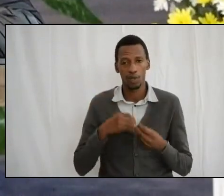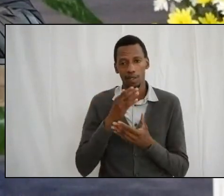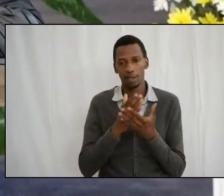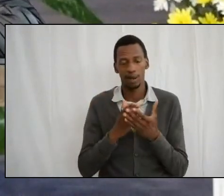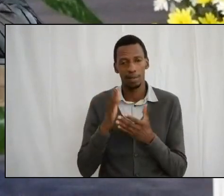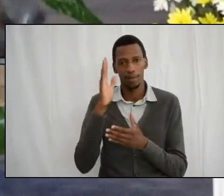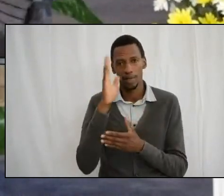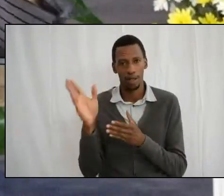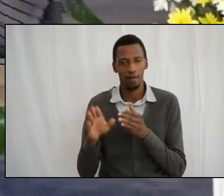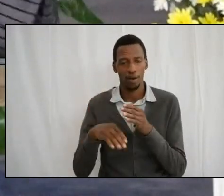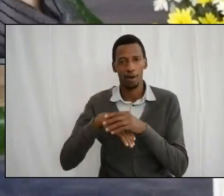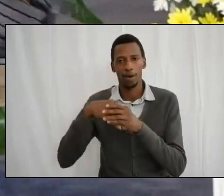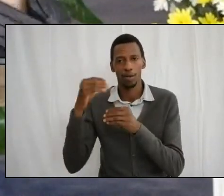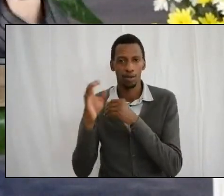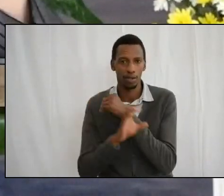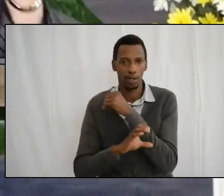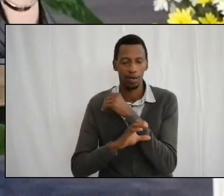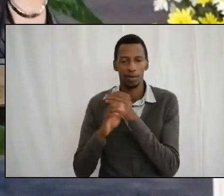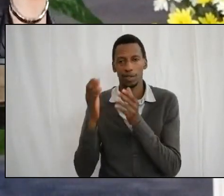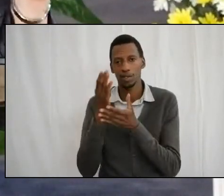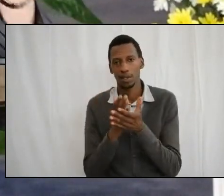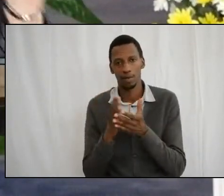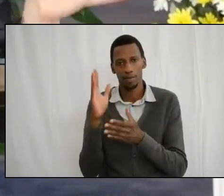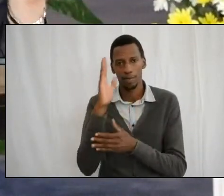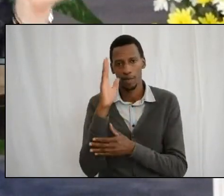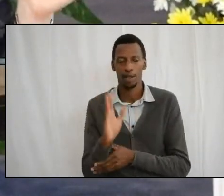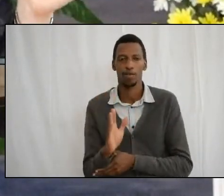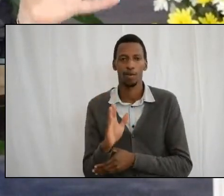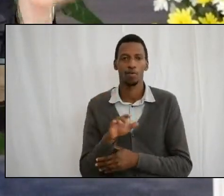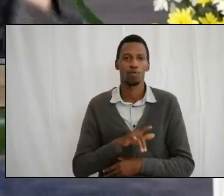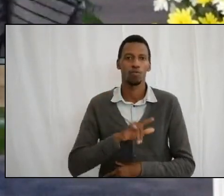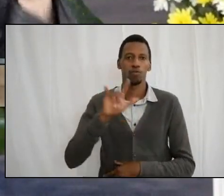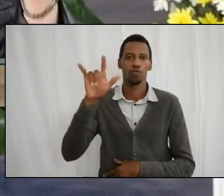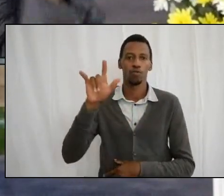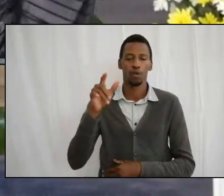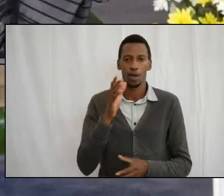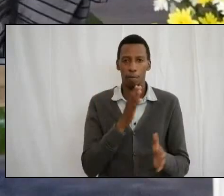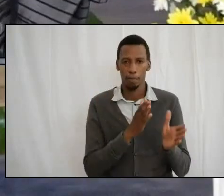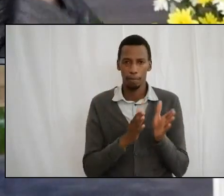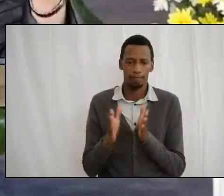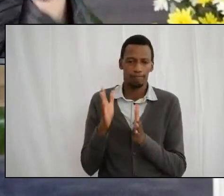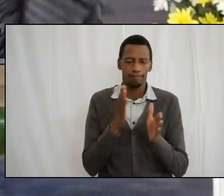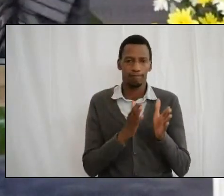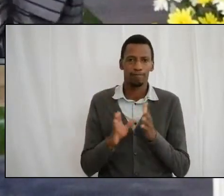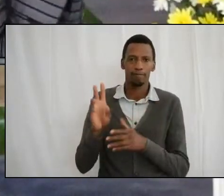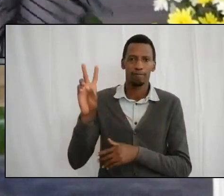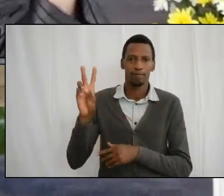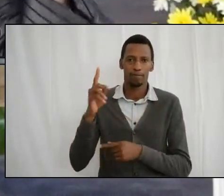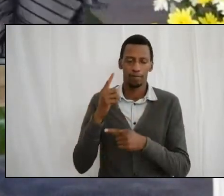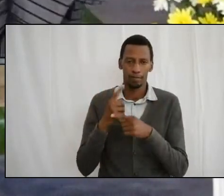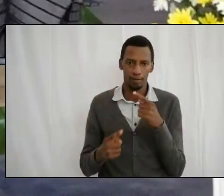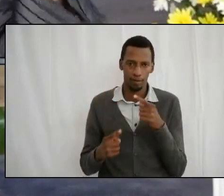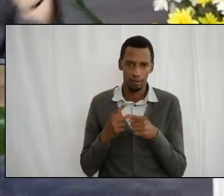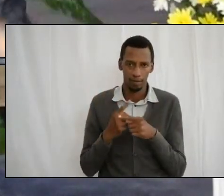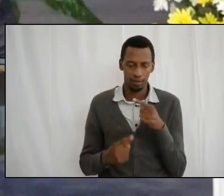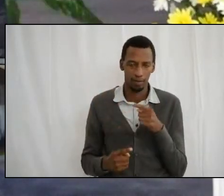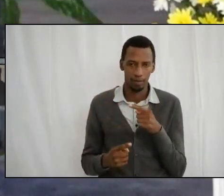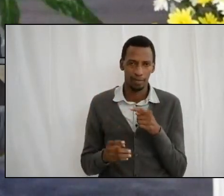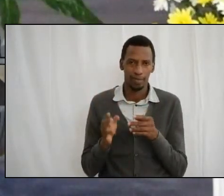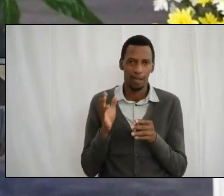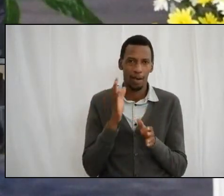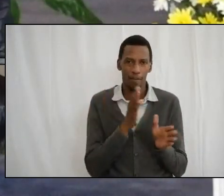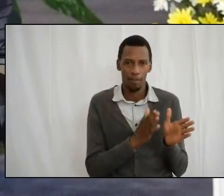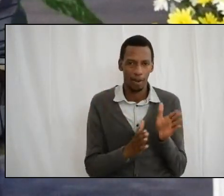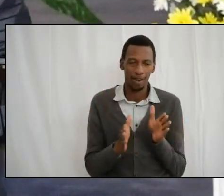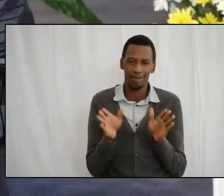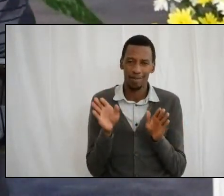before, we planned for 2 years, and we planned for every detail that we could possibly think